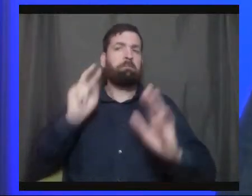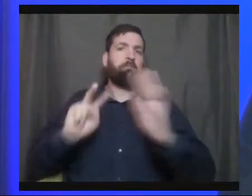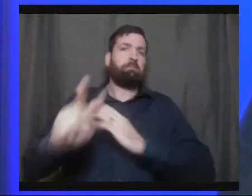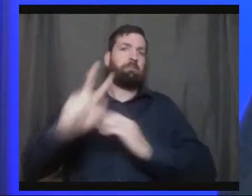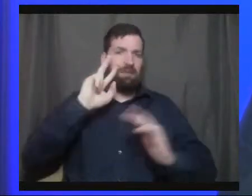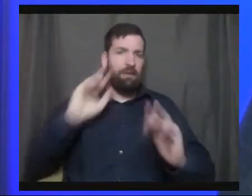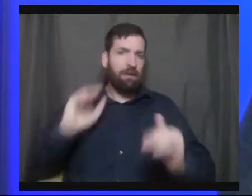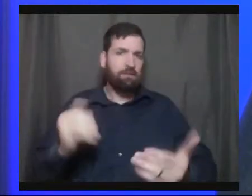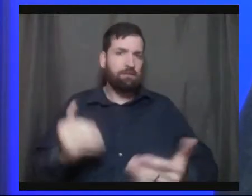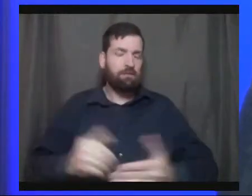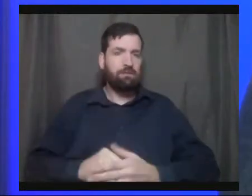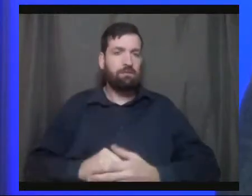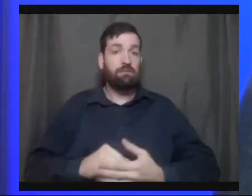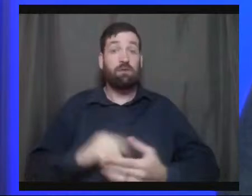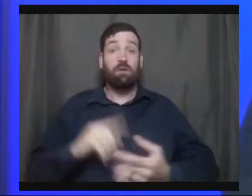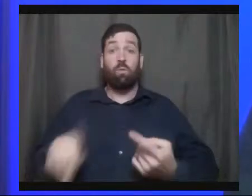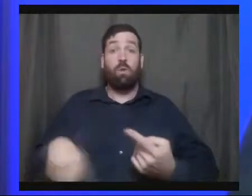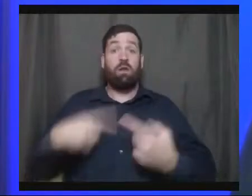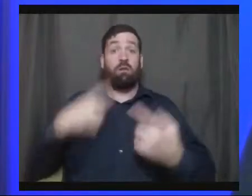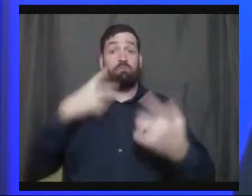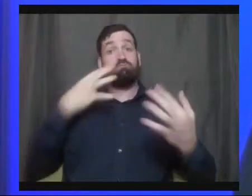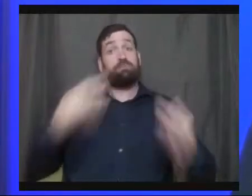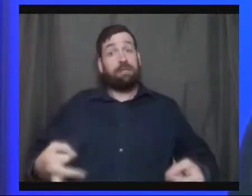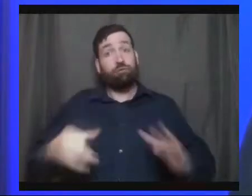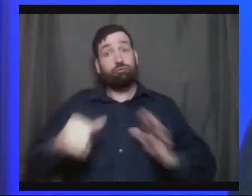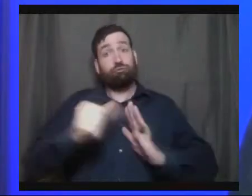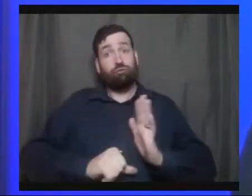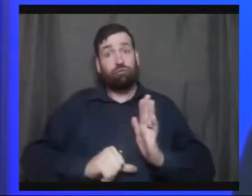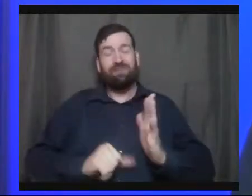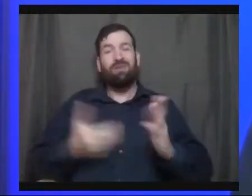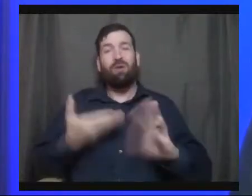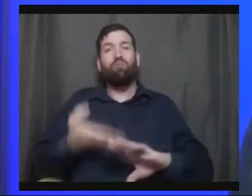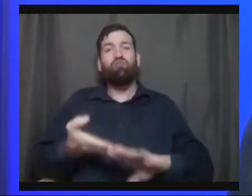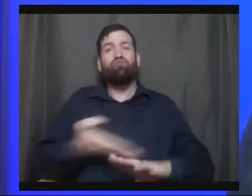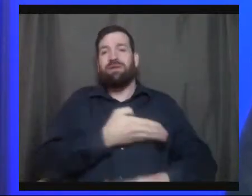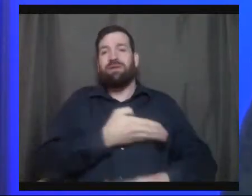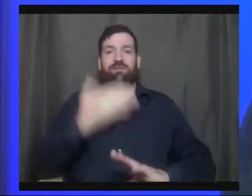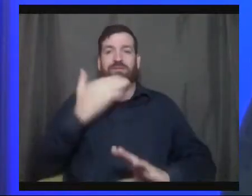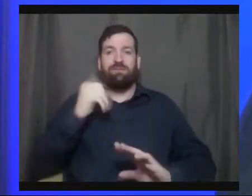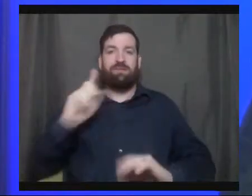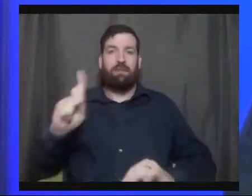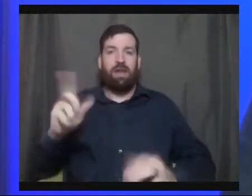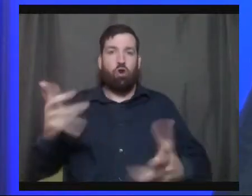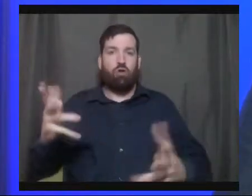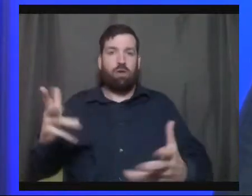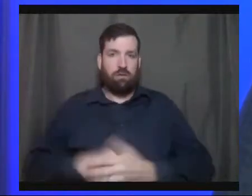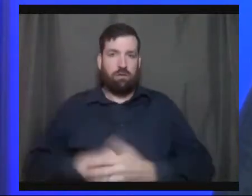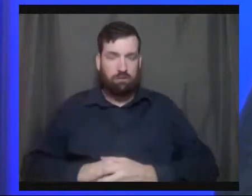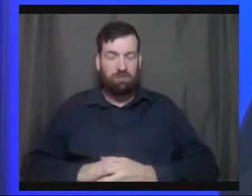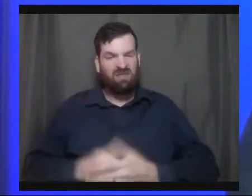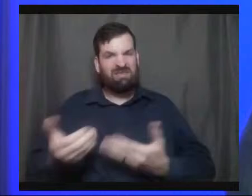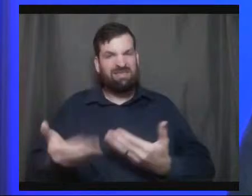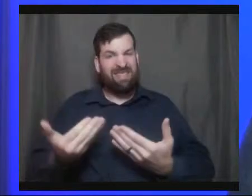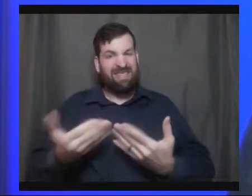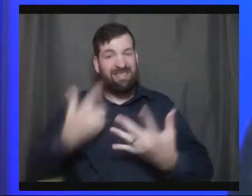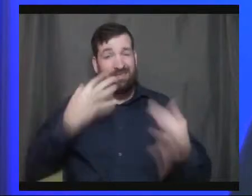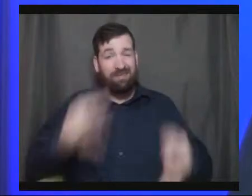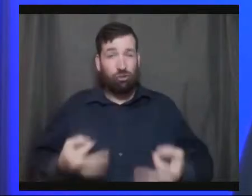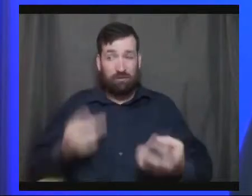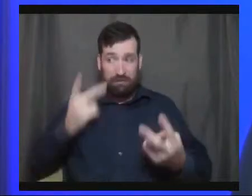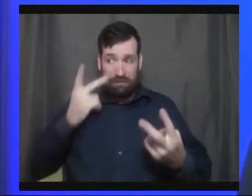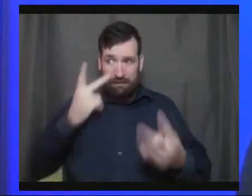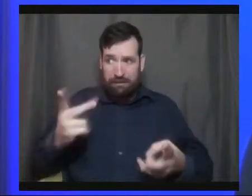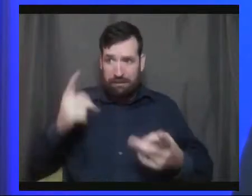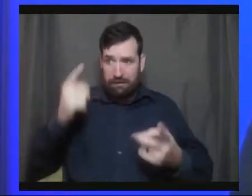when I made my decision to have surgery, I was pre-diabetic, so it was a very easy decision after seeing what everybody was going through